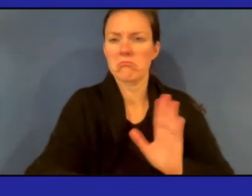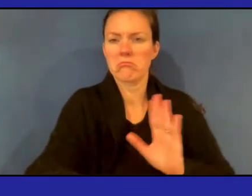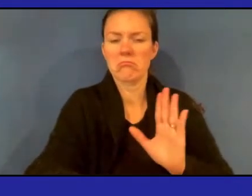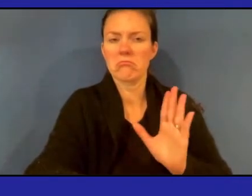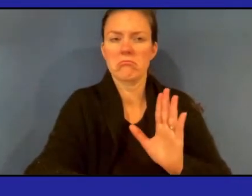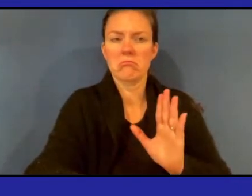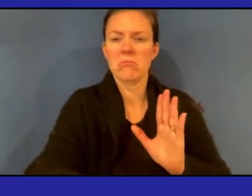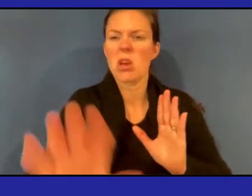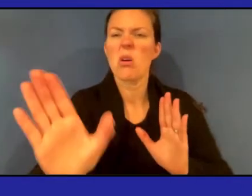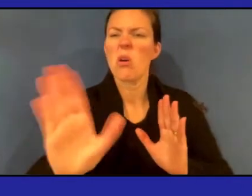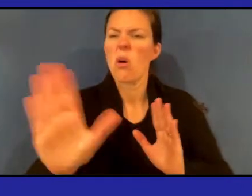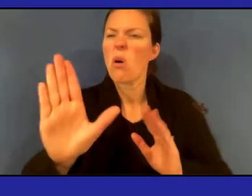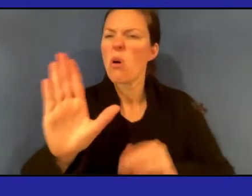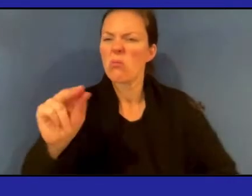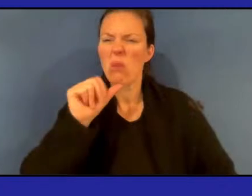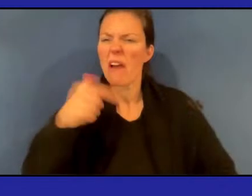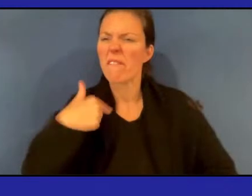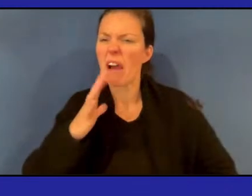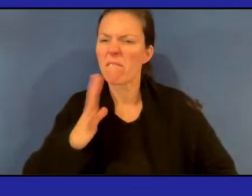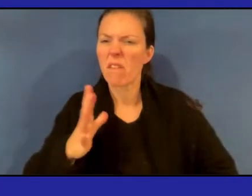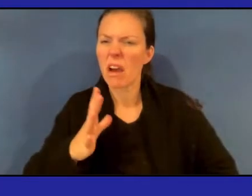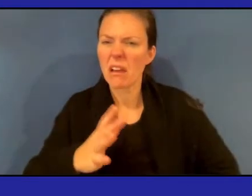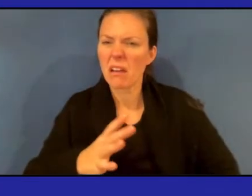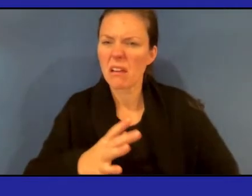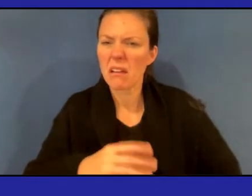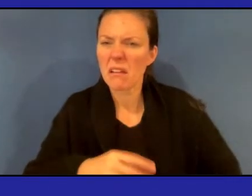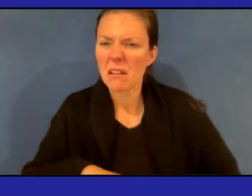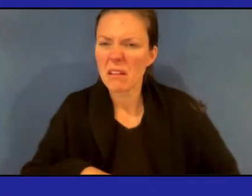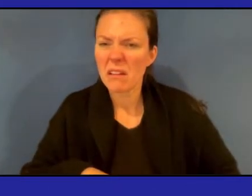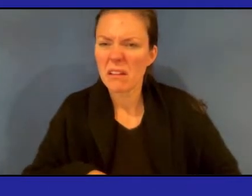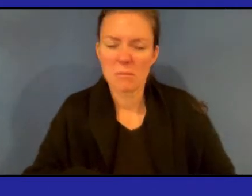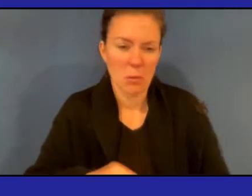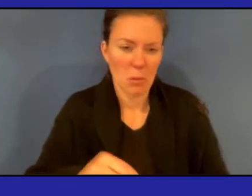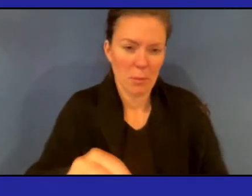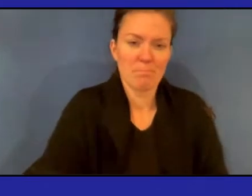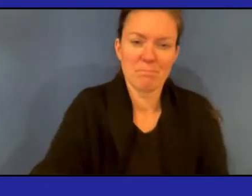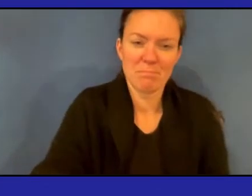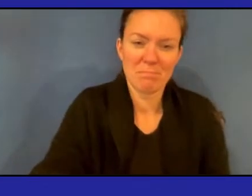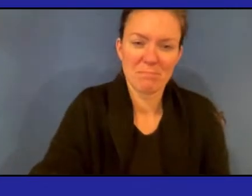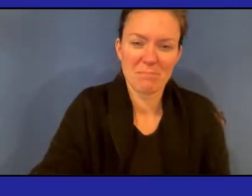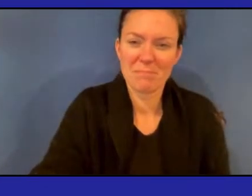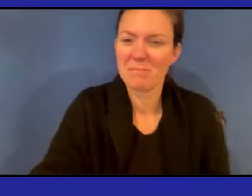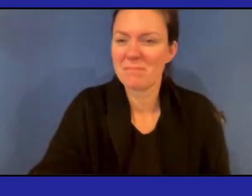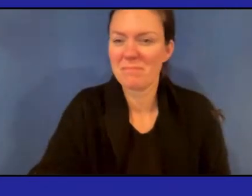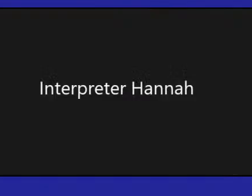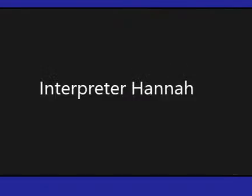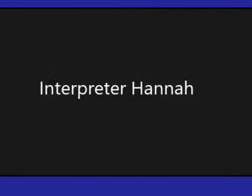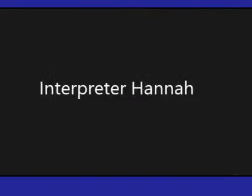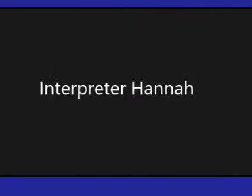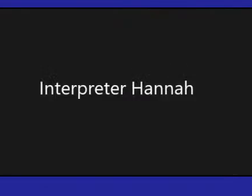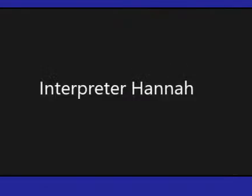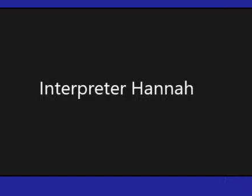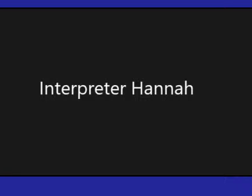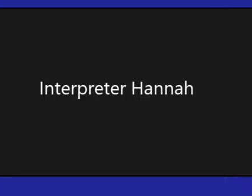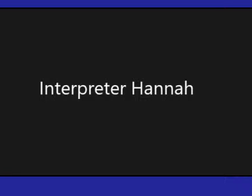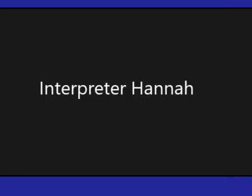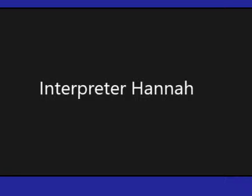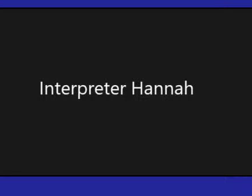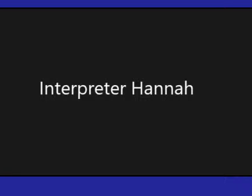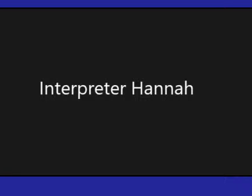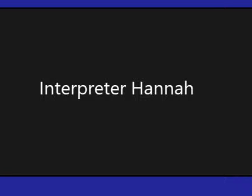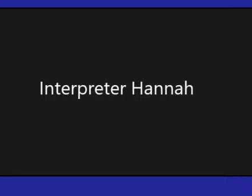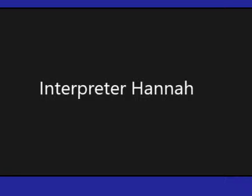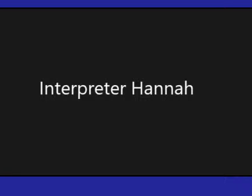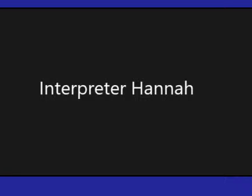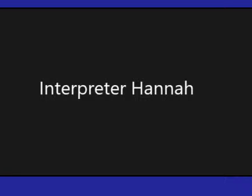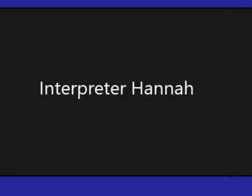to performance improvement projects with data. And so for quarter 4 24,